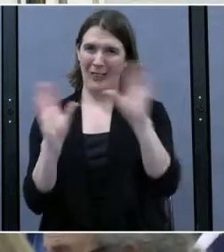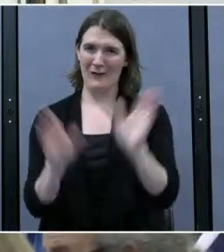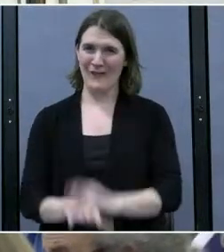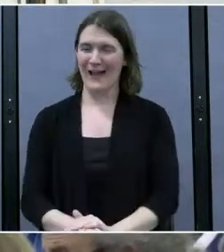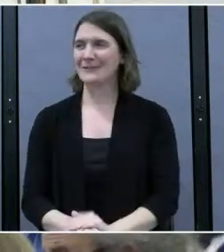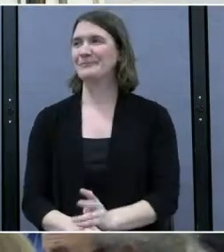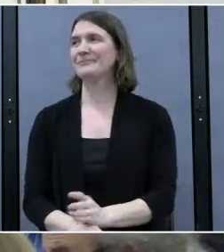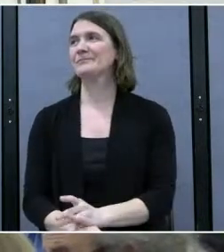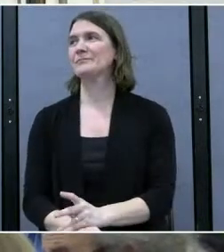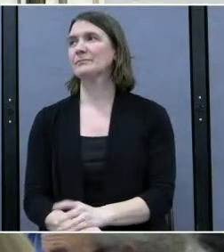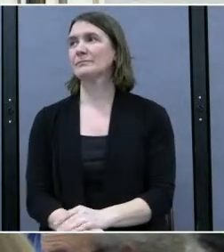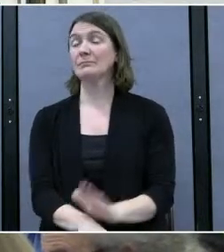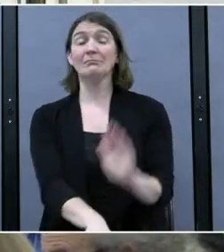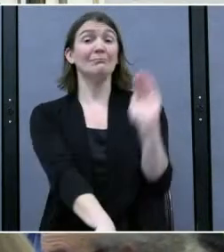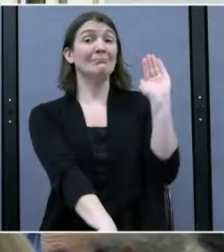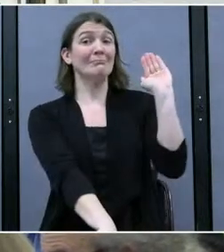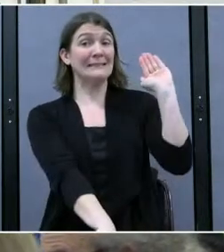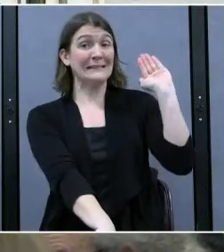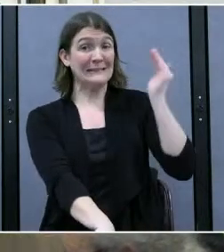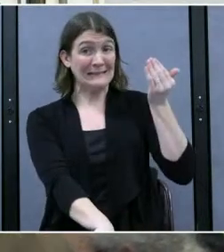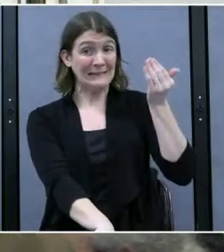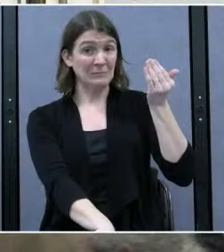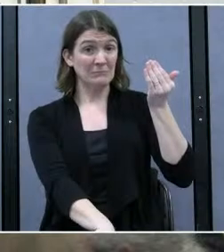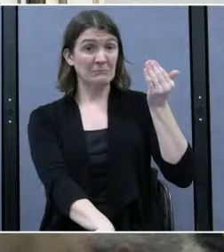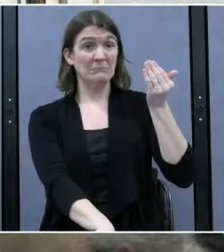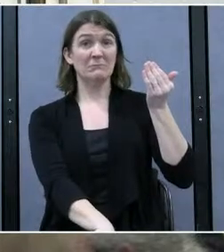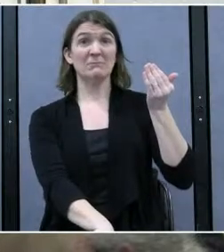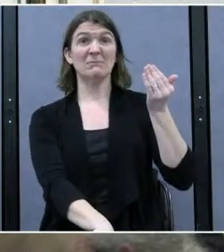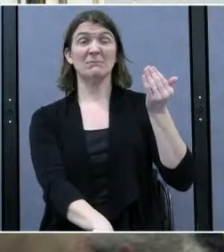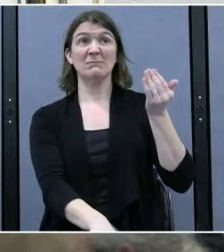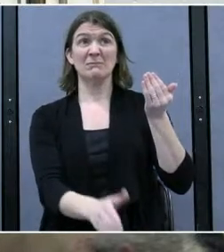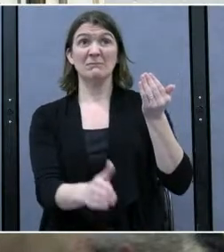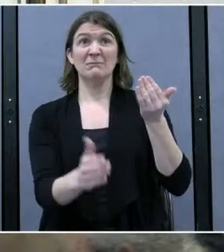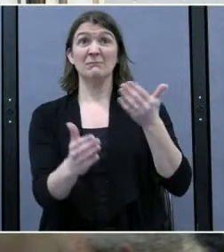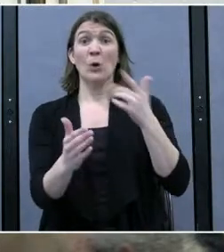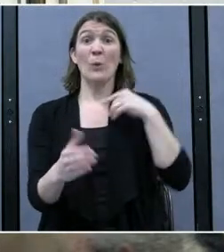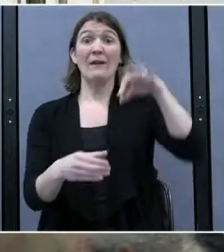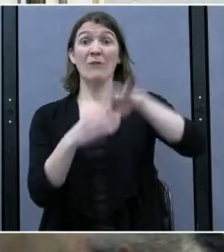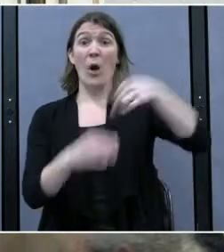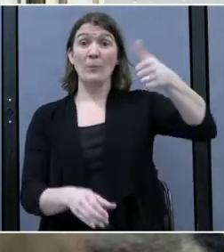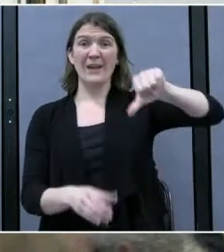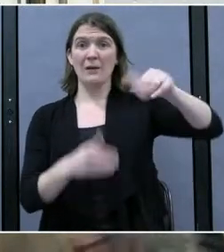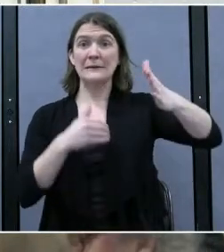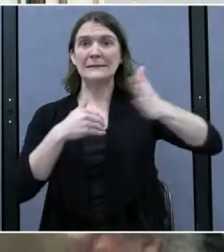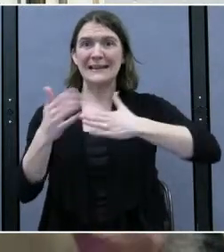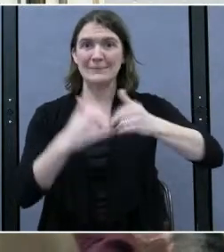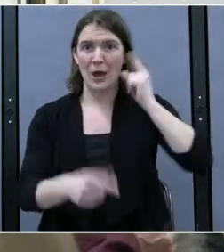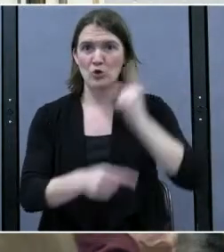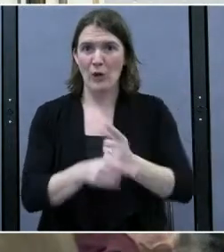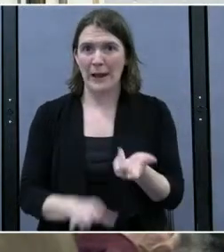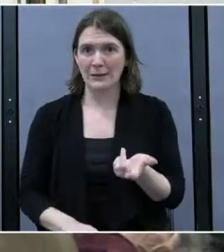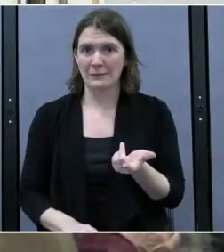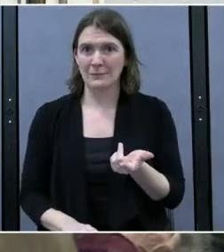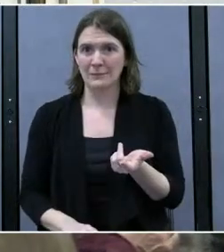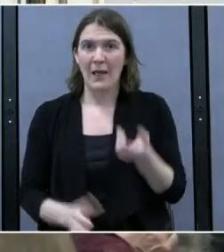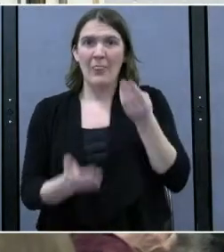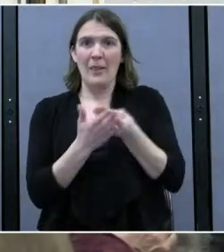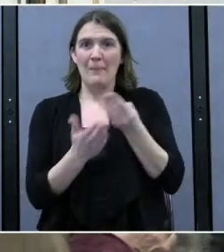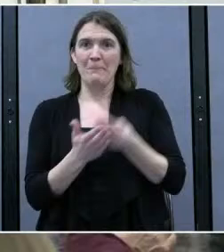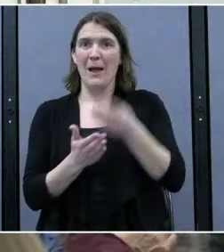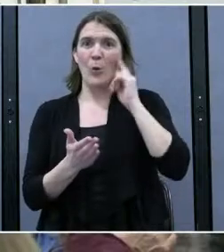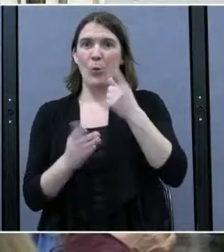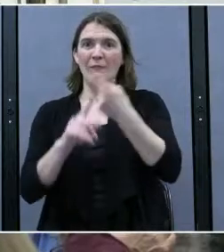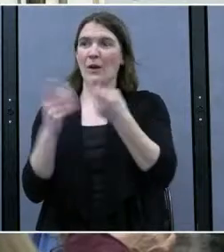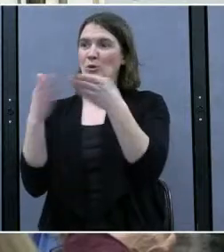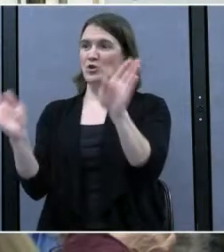It sounds like practically there is no difference whether we vote this article up or down, right? The money will come out of the